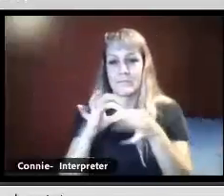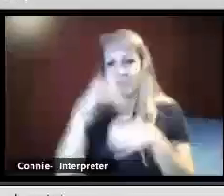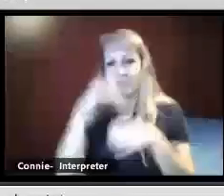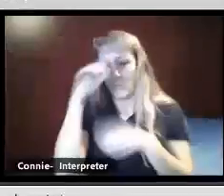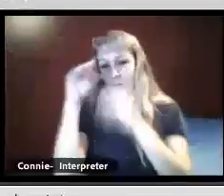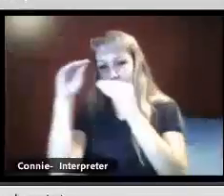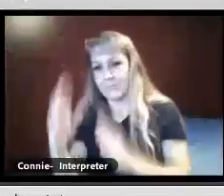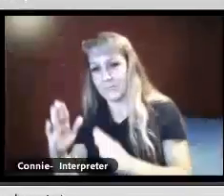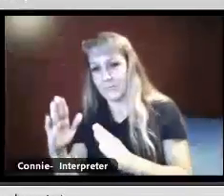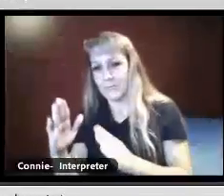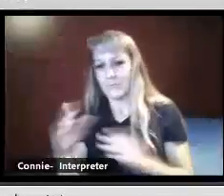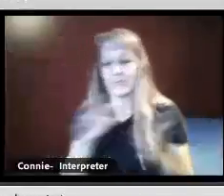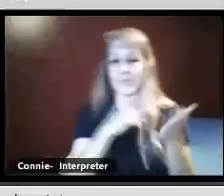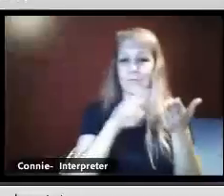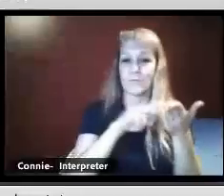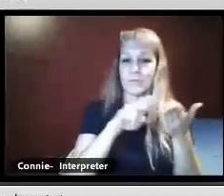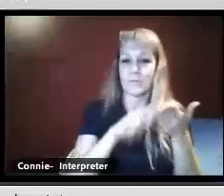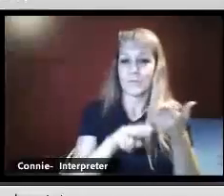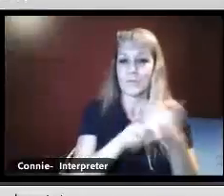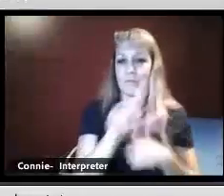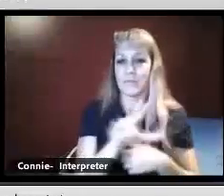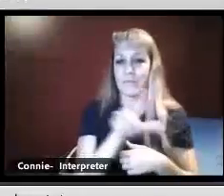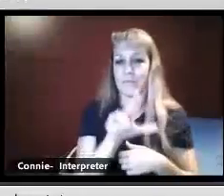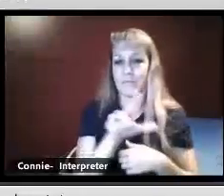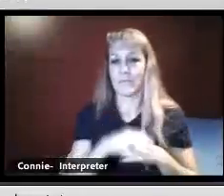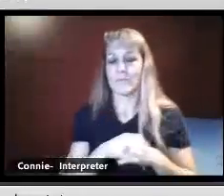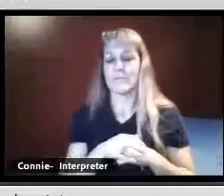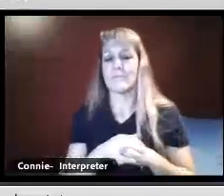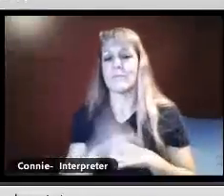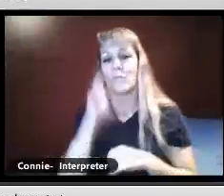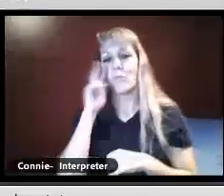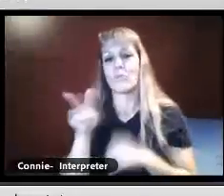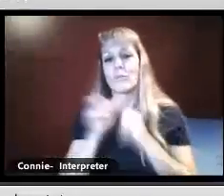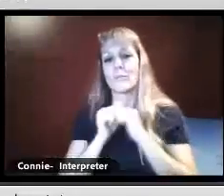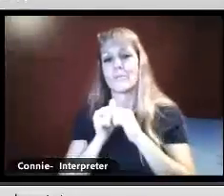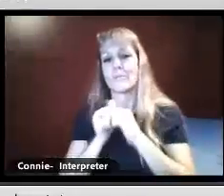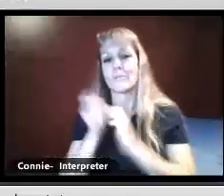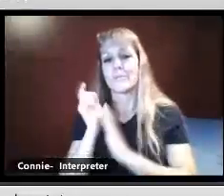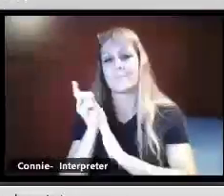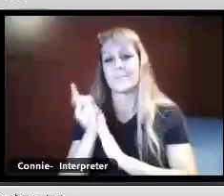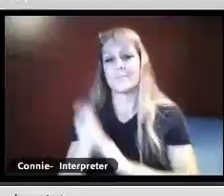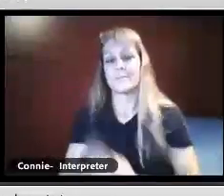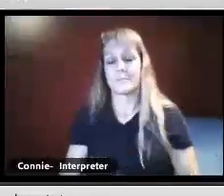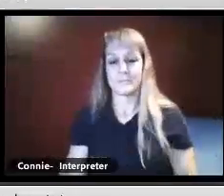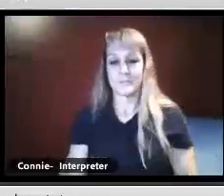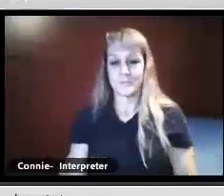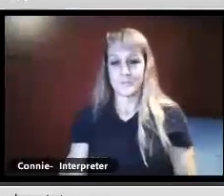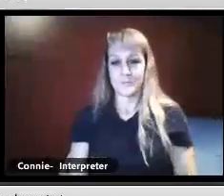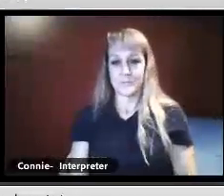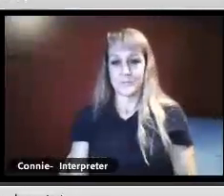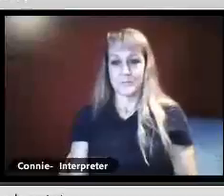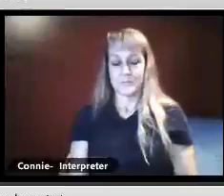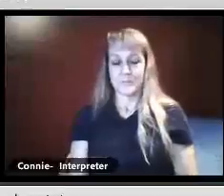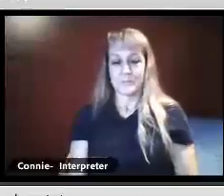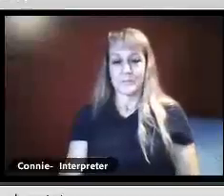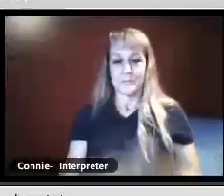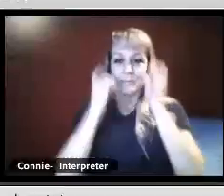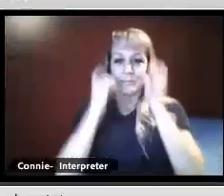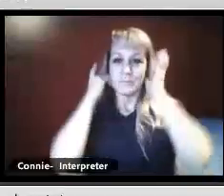there's a research library. And we're going to look at this together for a moment. One moment, please.